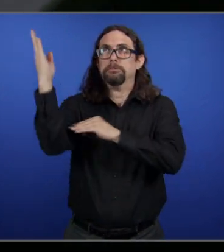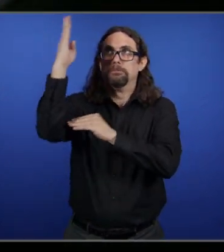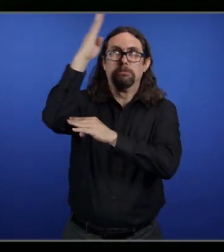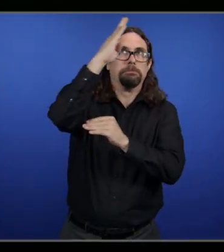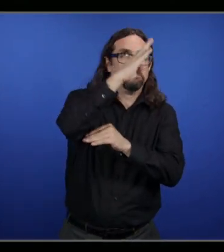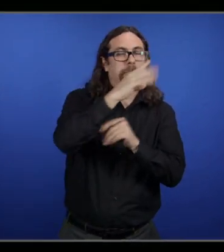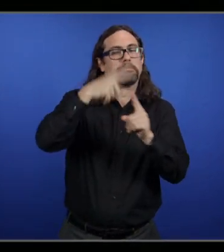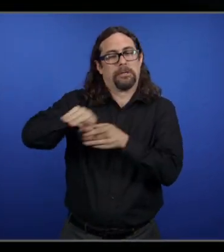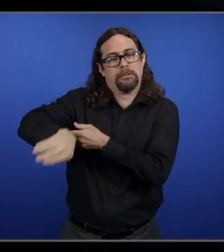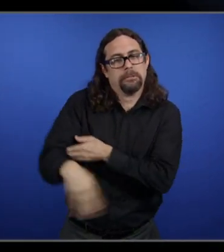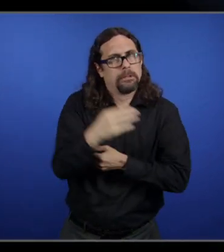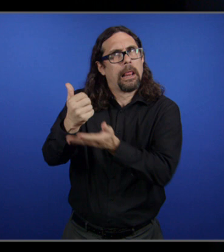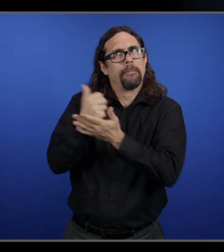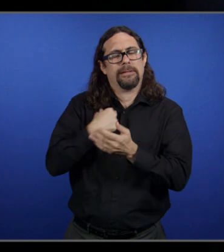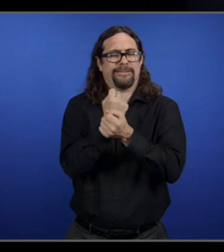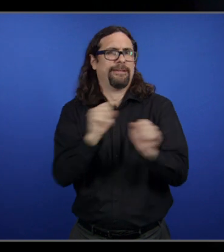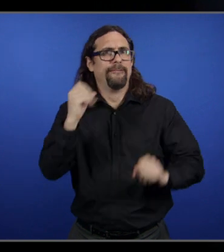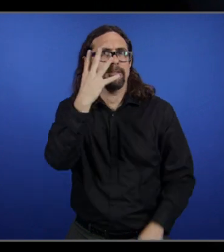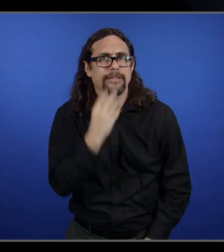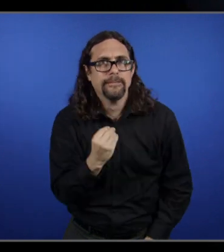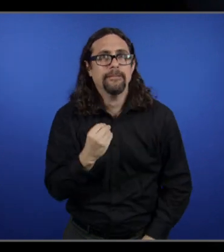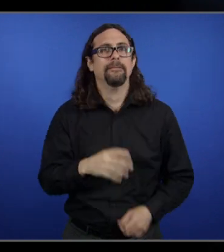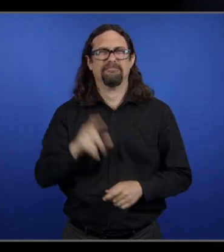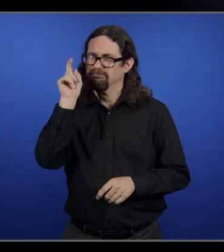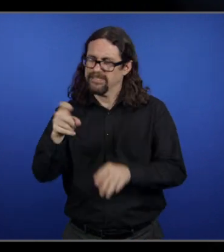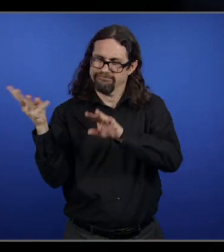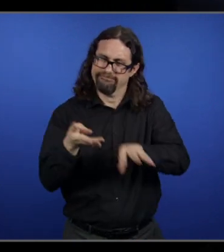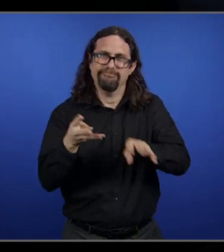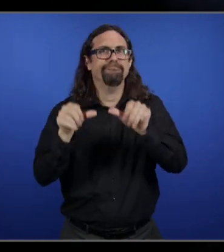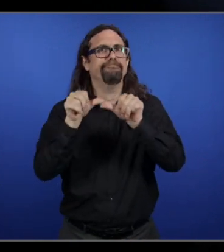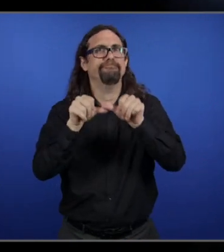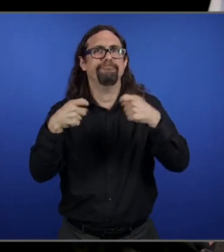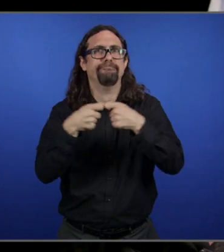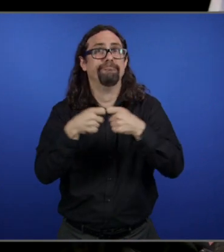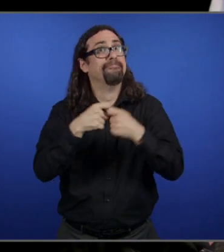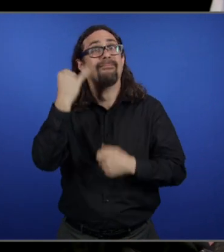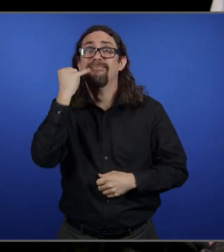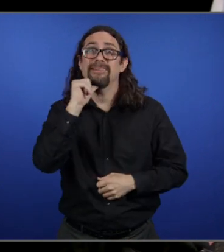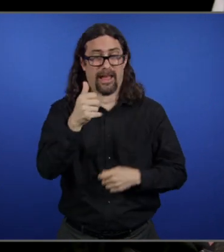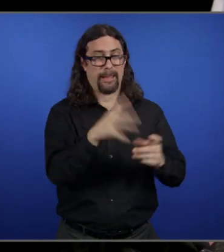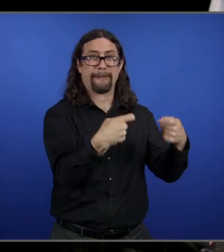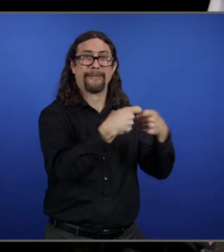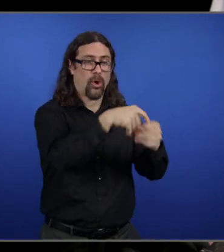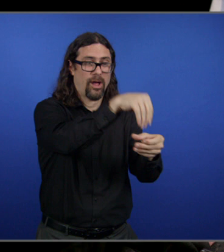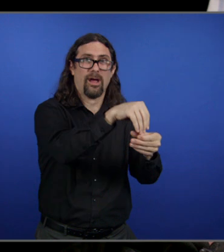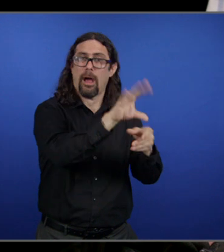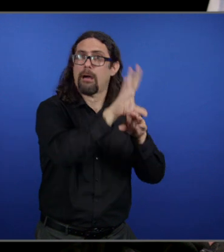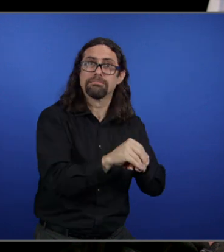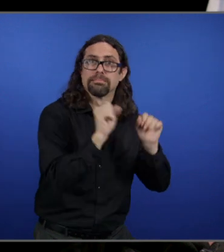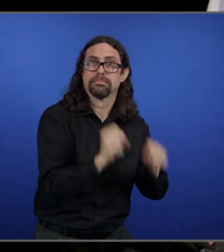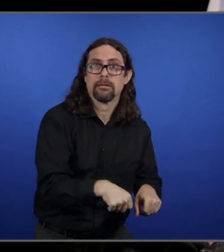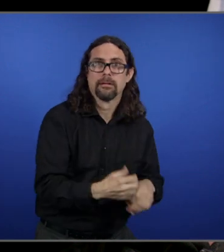every night. Without a steady source of electricity to keep the ventilator batteries charged, I could be in serious